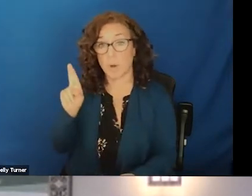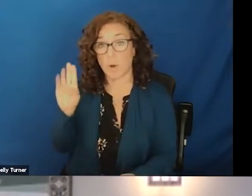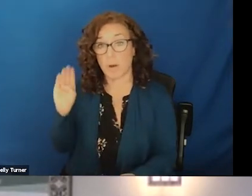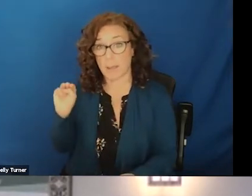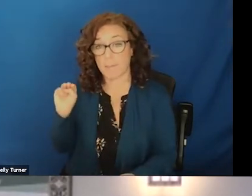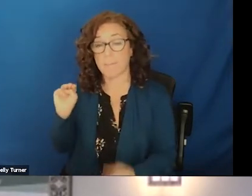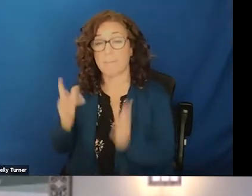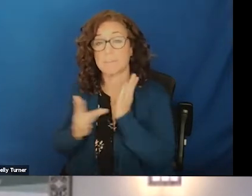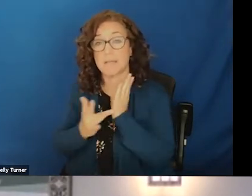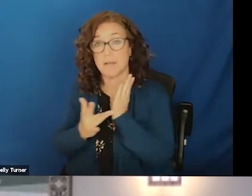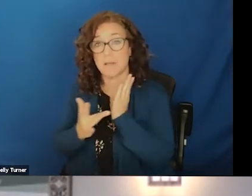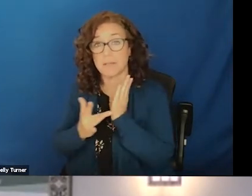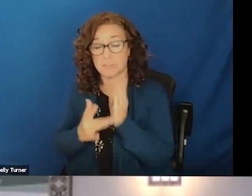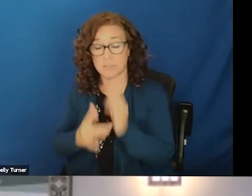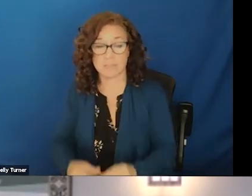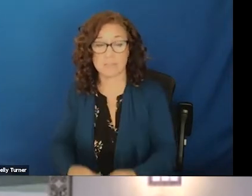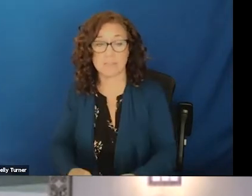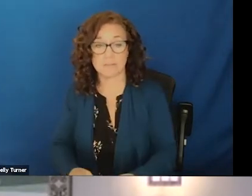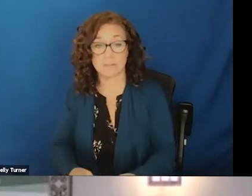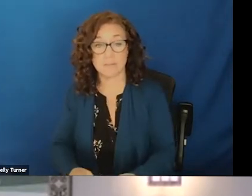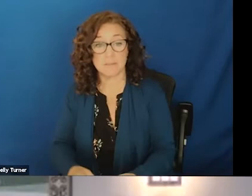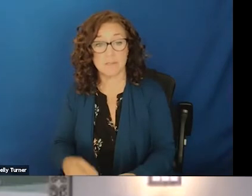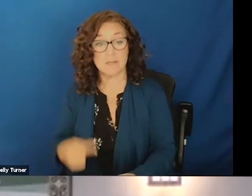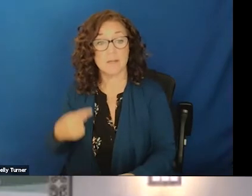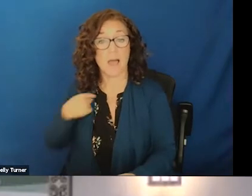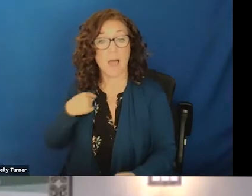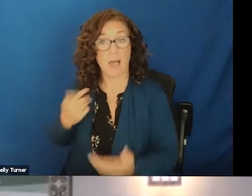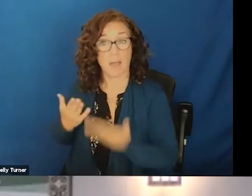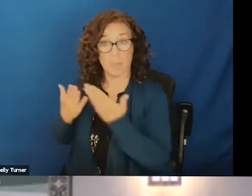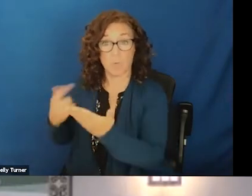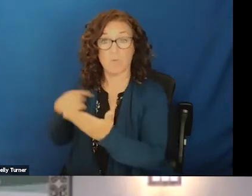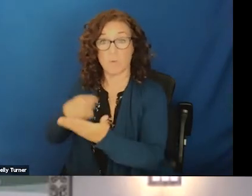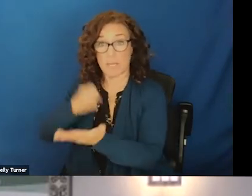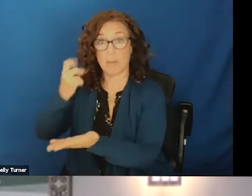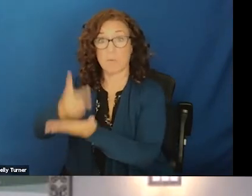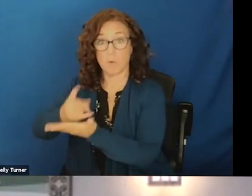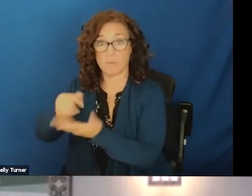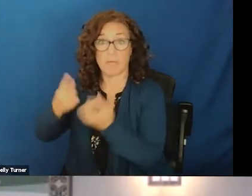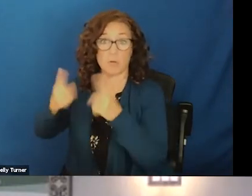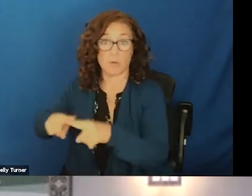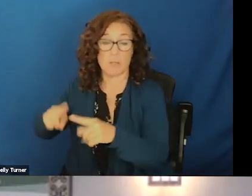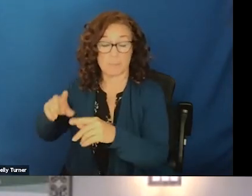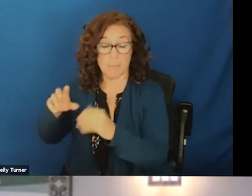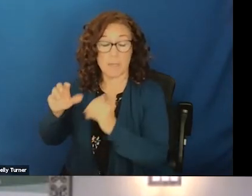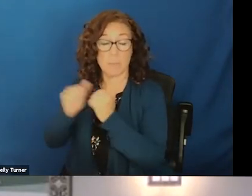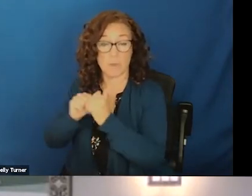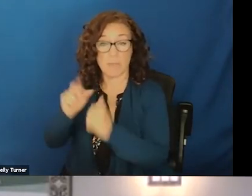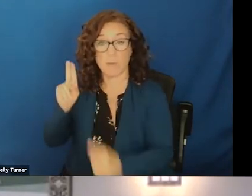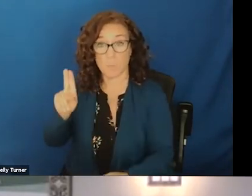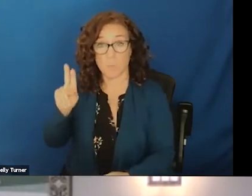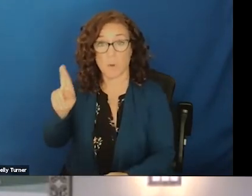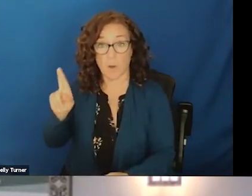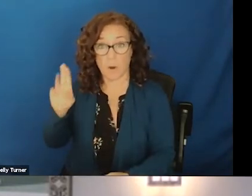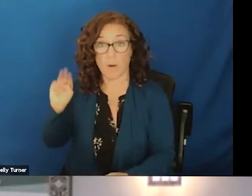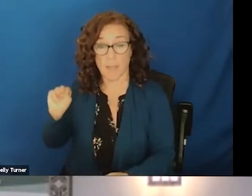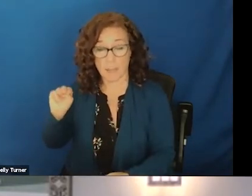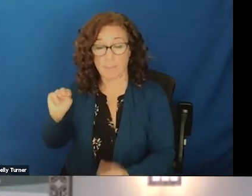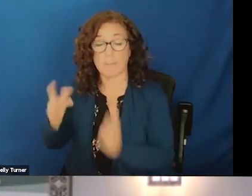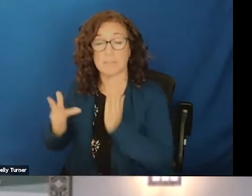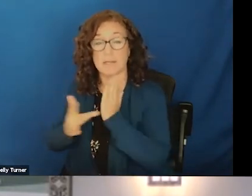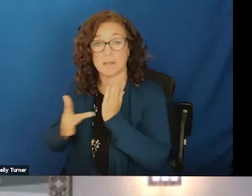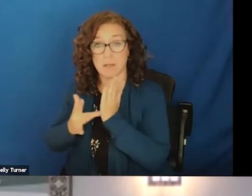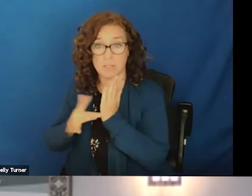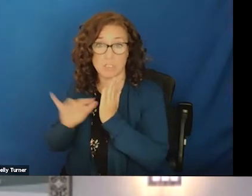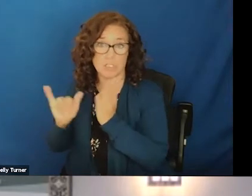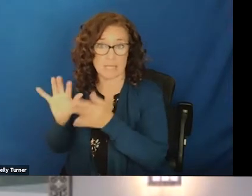I move that we approve the agreement with URM Technologies as stated in the board agenda. Thank you. And a second,